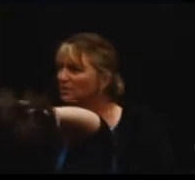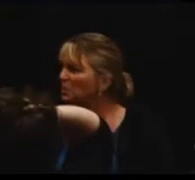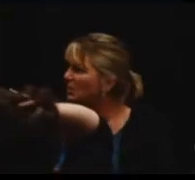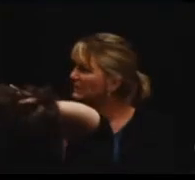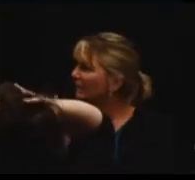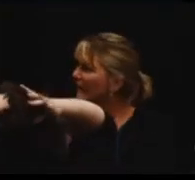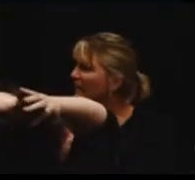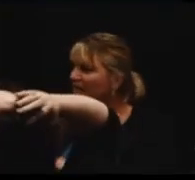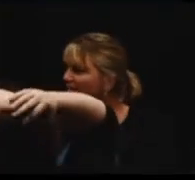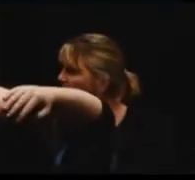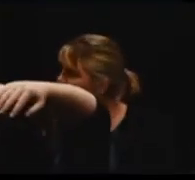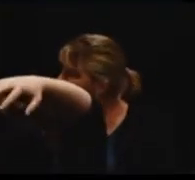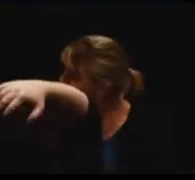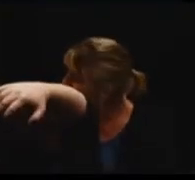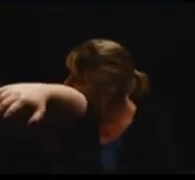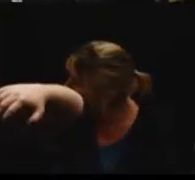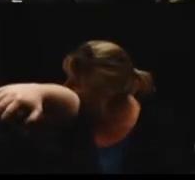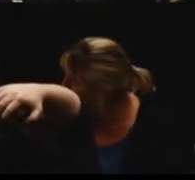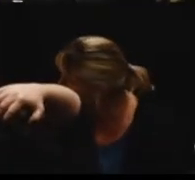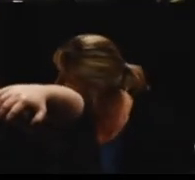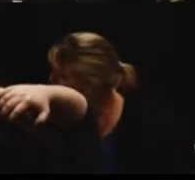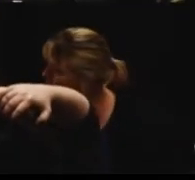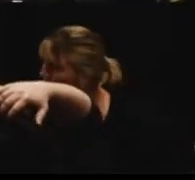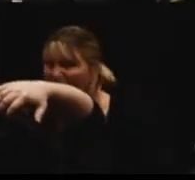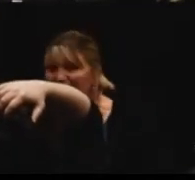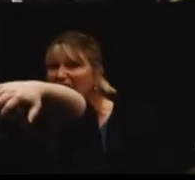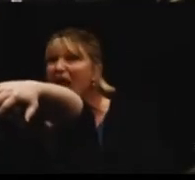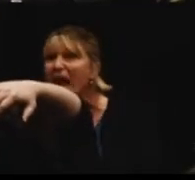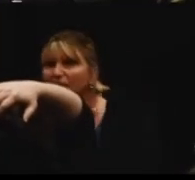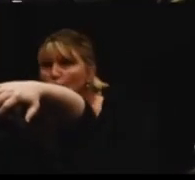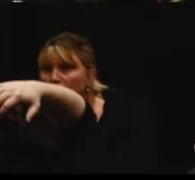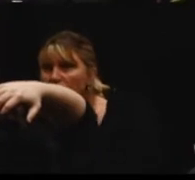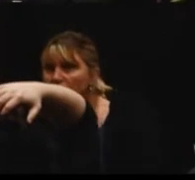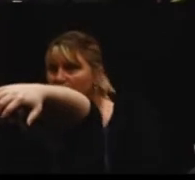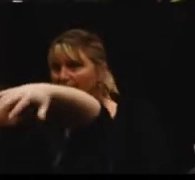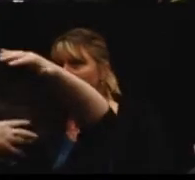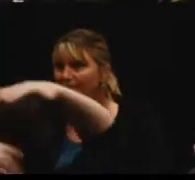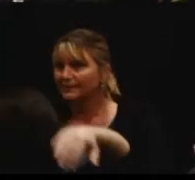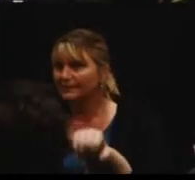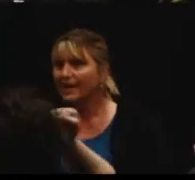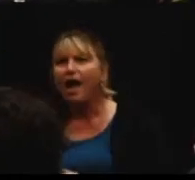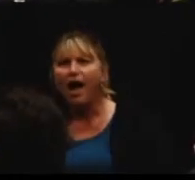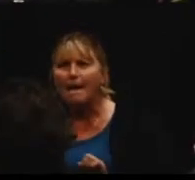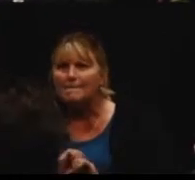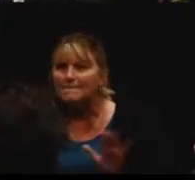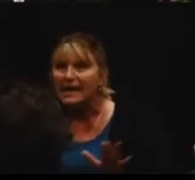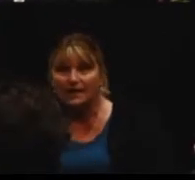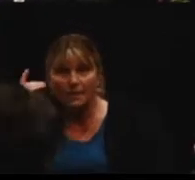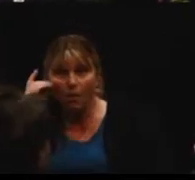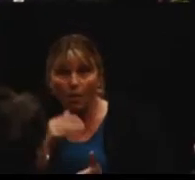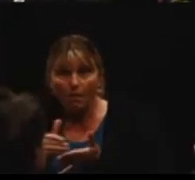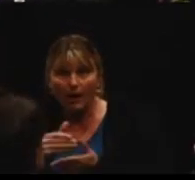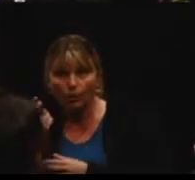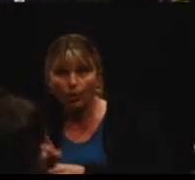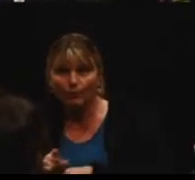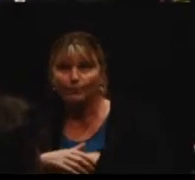Start more businesses? Yeah, I mean, get out there and do it. One of the amazing things about the mobile market in particular